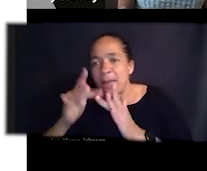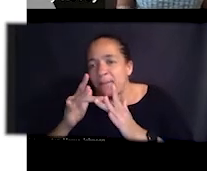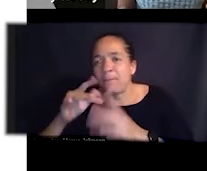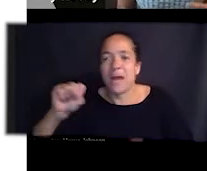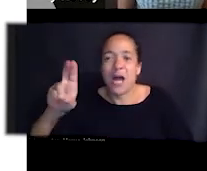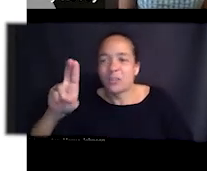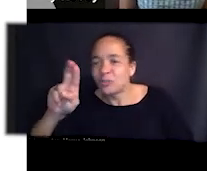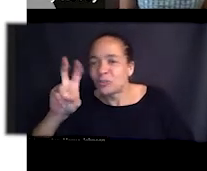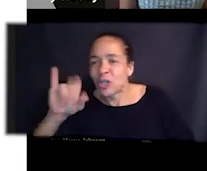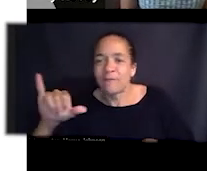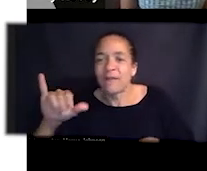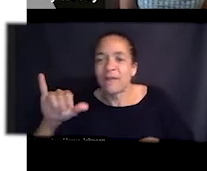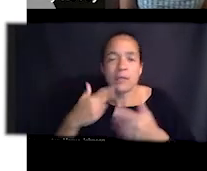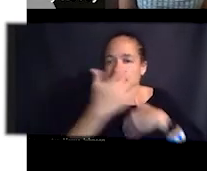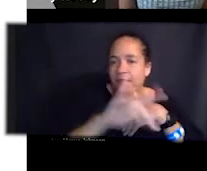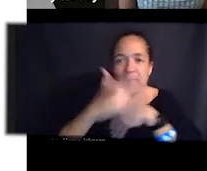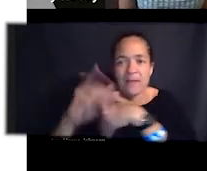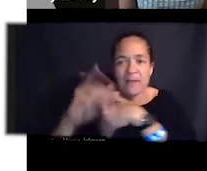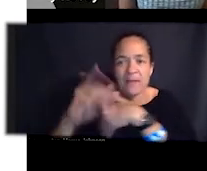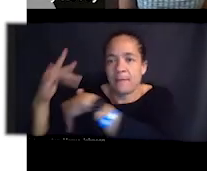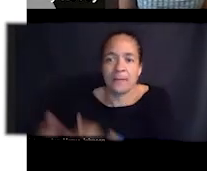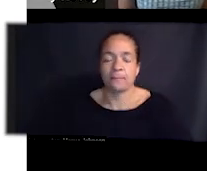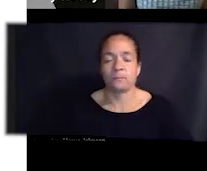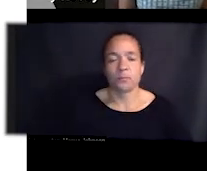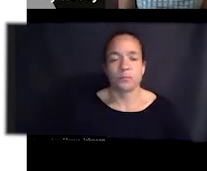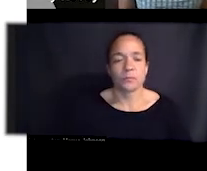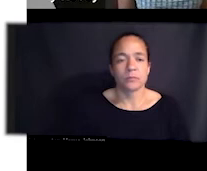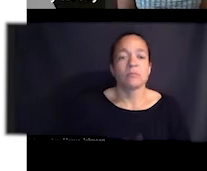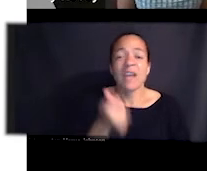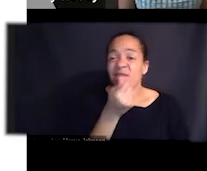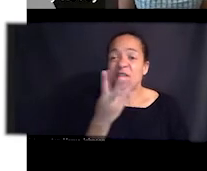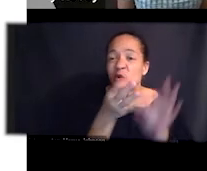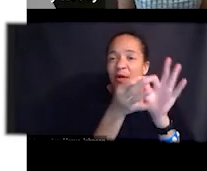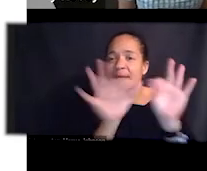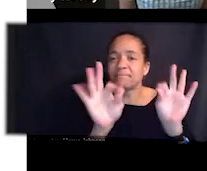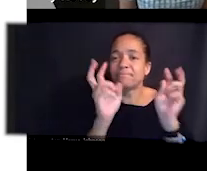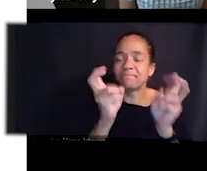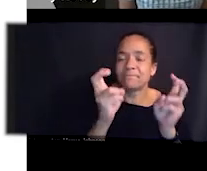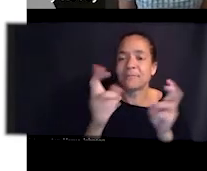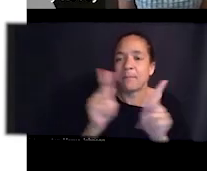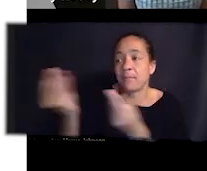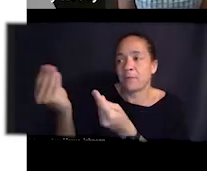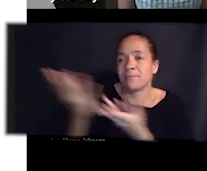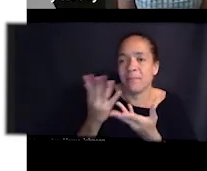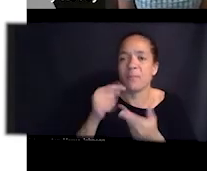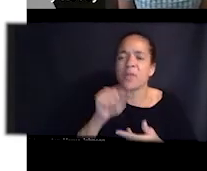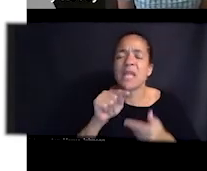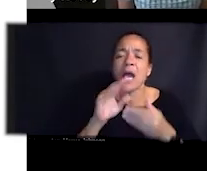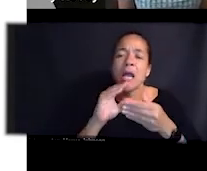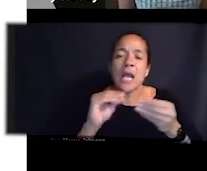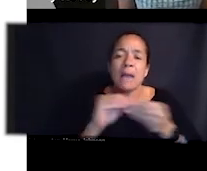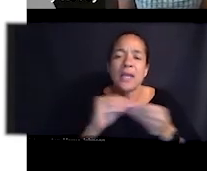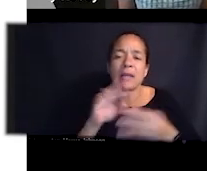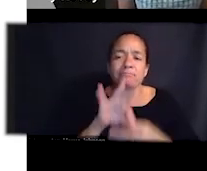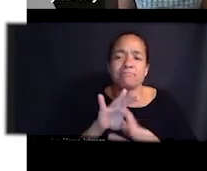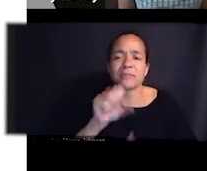Here's a couple things that residents specifically said to us in the comment areas of the surveys. And what it really came